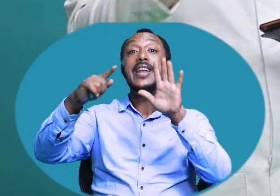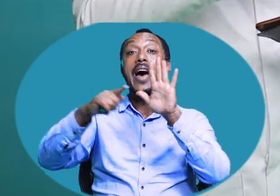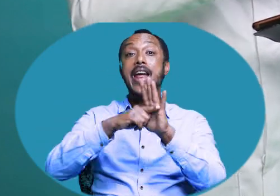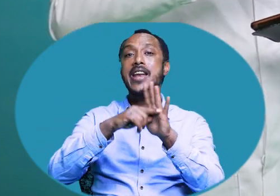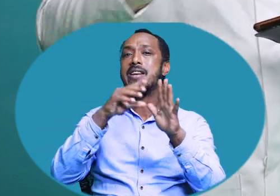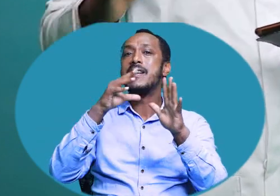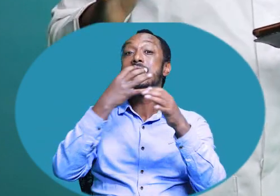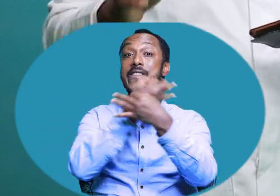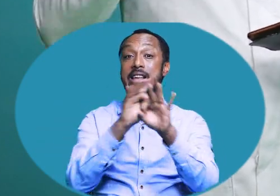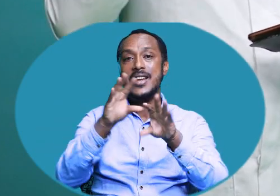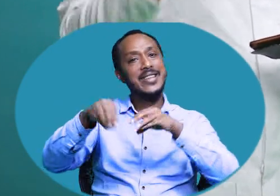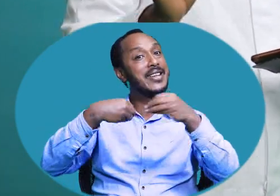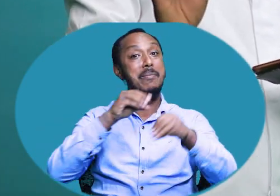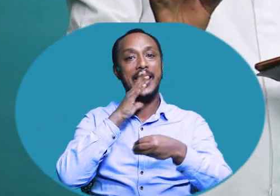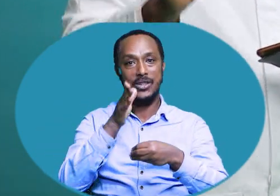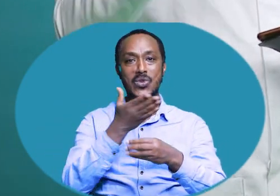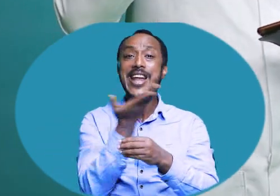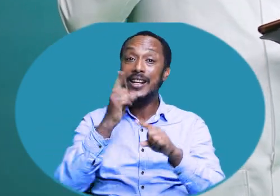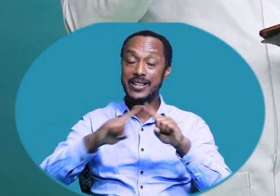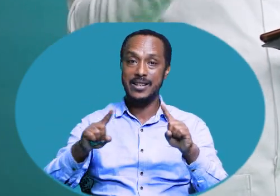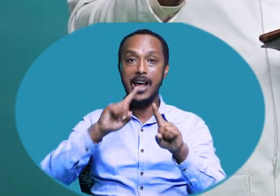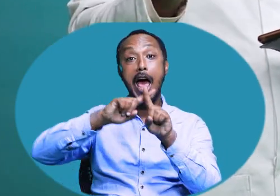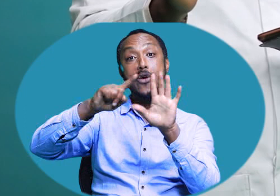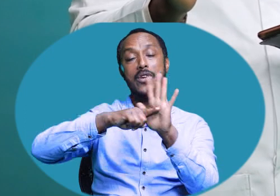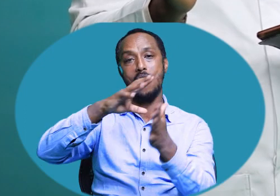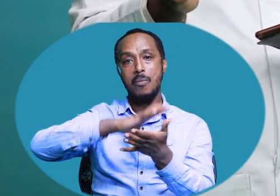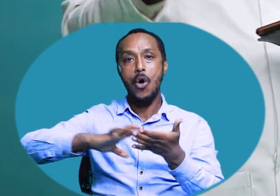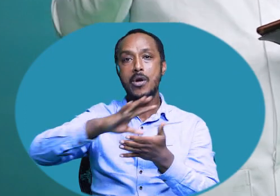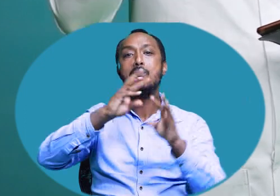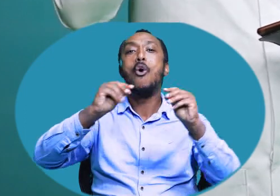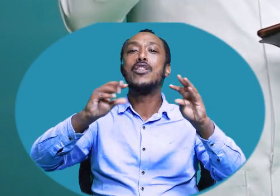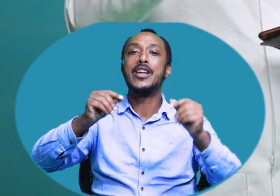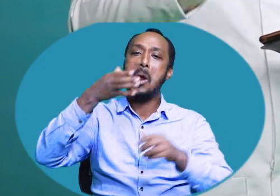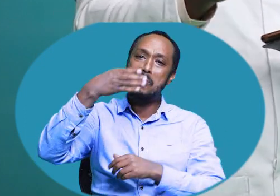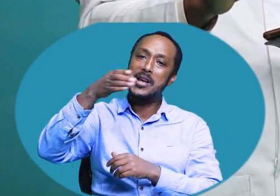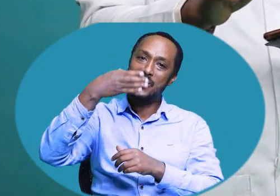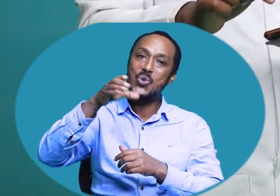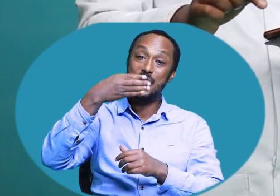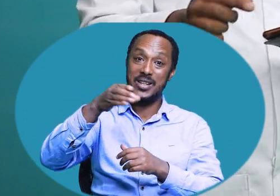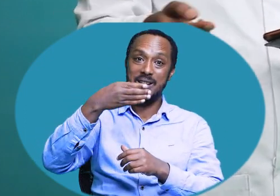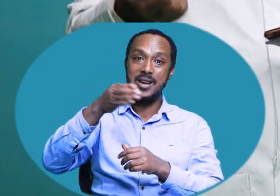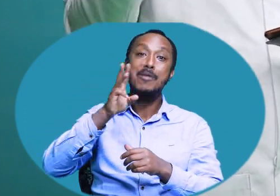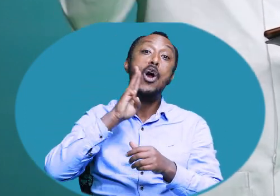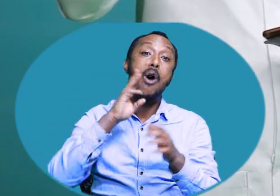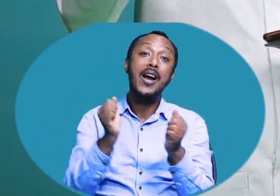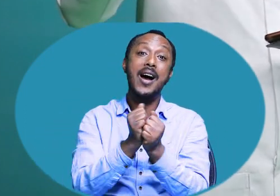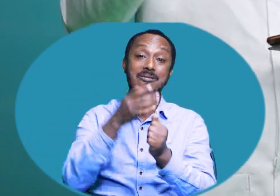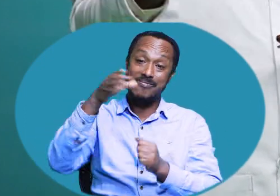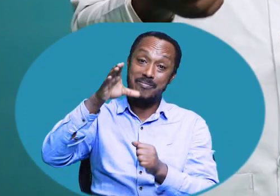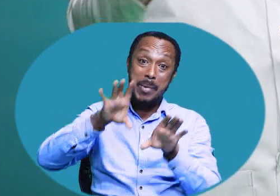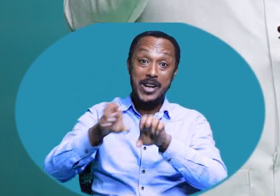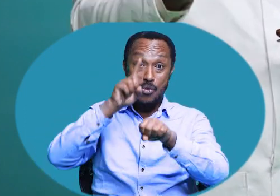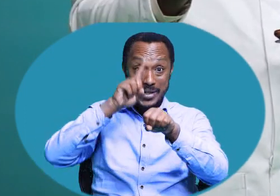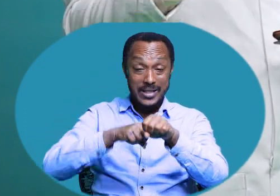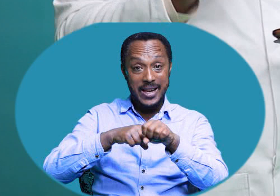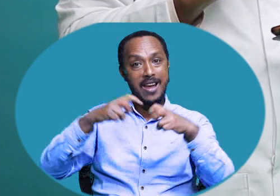anions are not freely moving. But ionic compounds in molten state or in aqueous solution, you know, aqueous water,